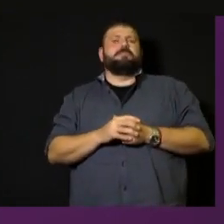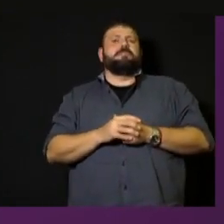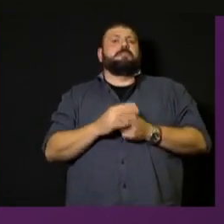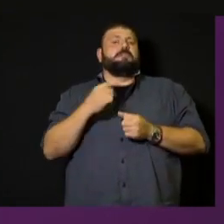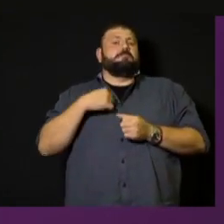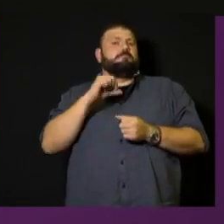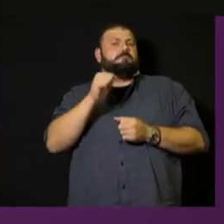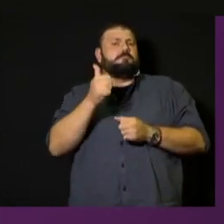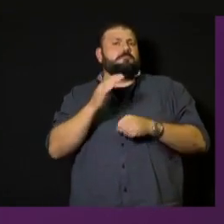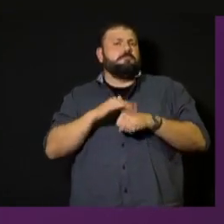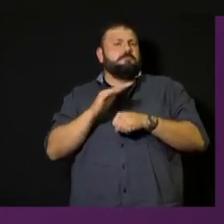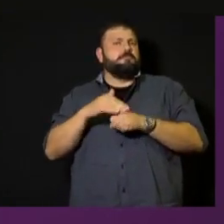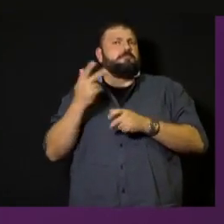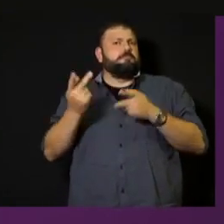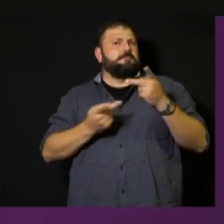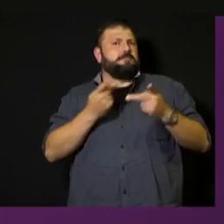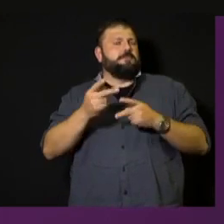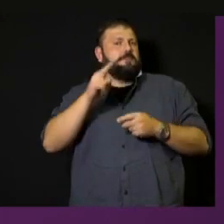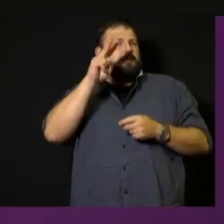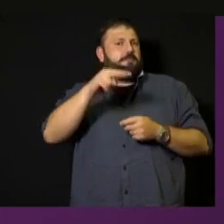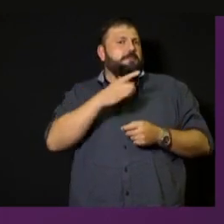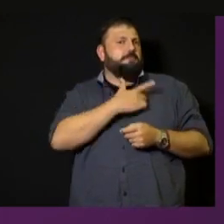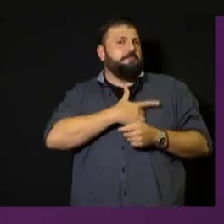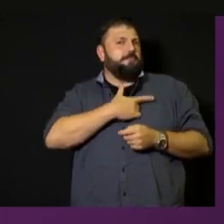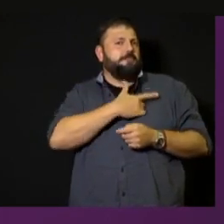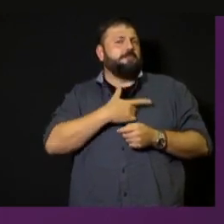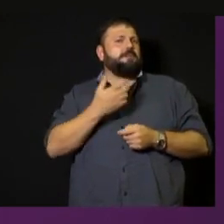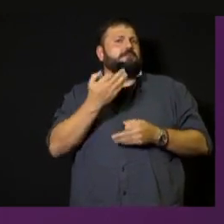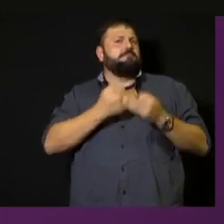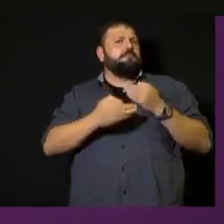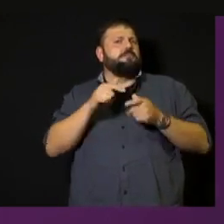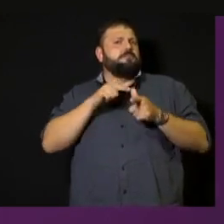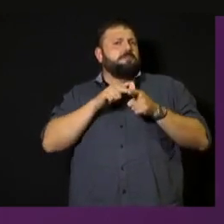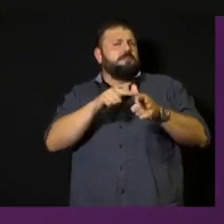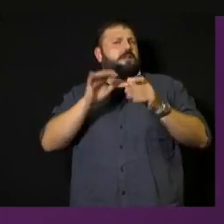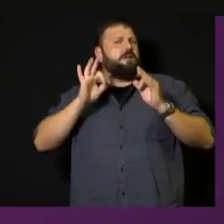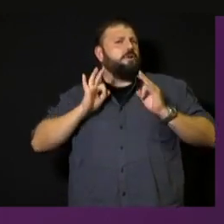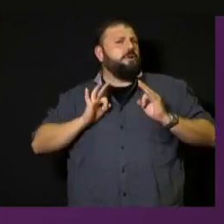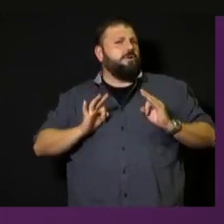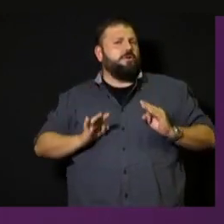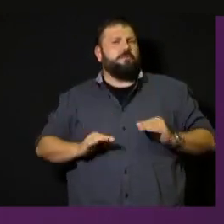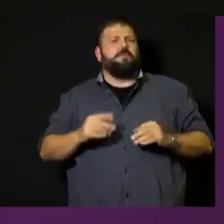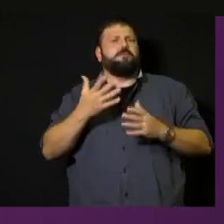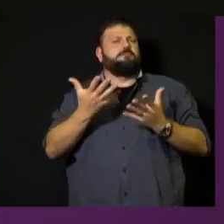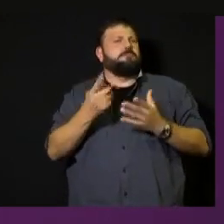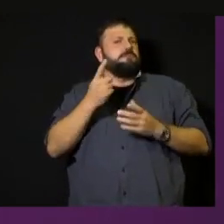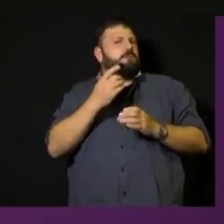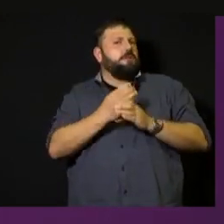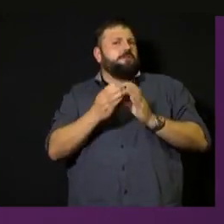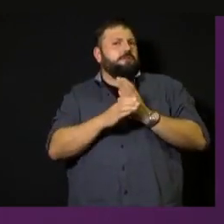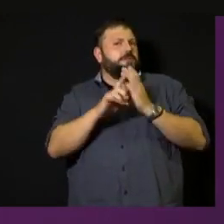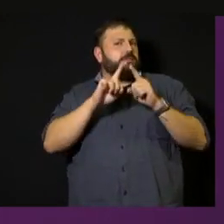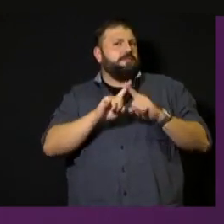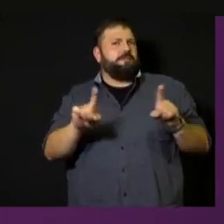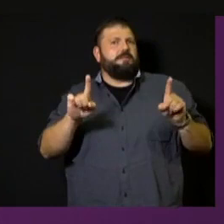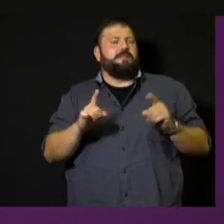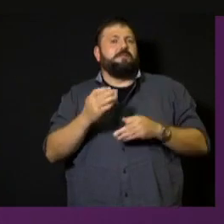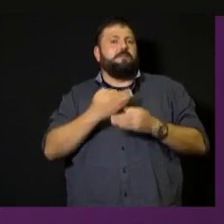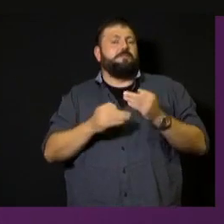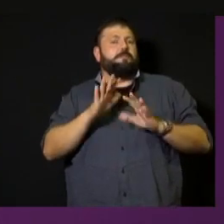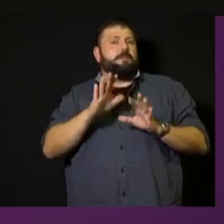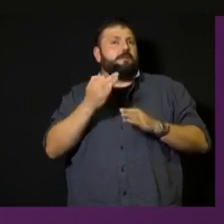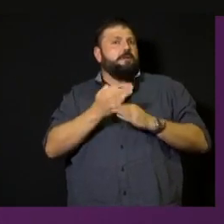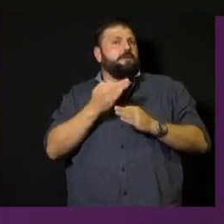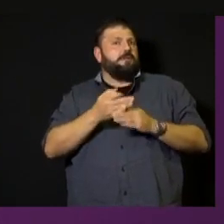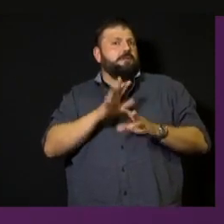preguntas. we have two more Me encanta la questions. dinámica. I Espero love que estén this cómodos con la thing. dinámica. Es algo Hopefully diferente, you pero estamos extrayendo cosas understand bien